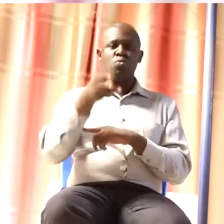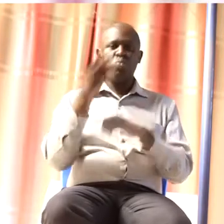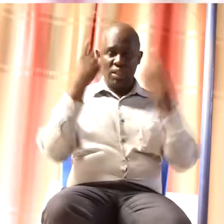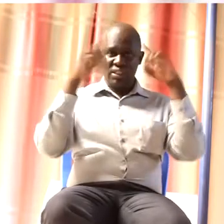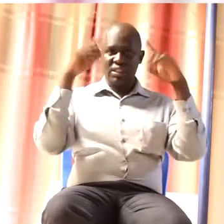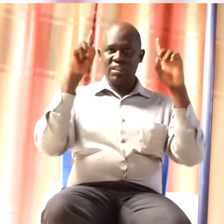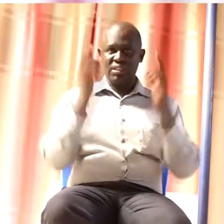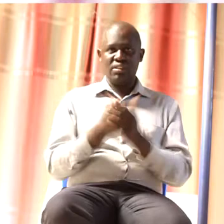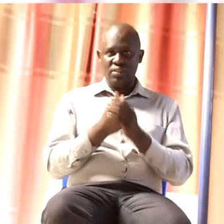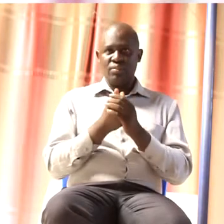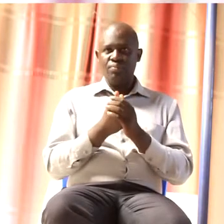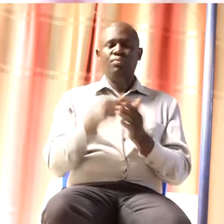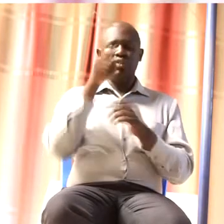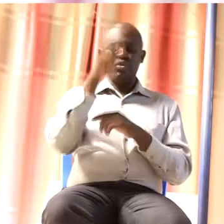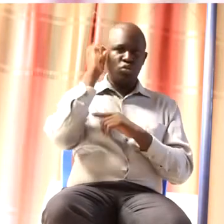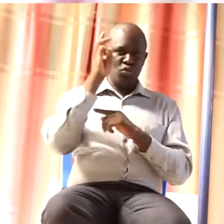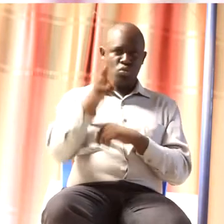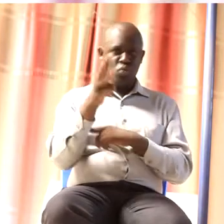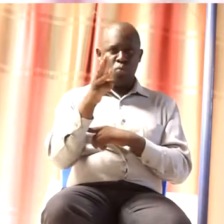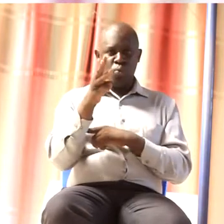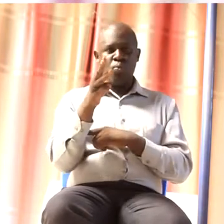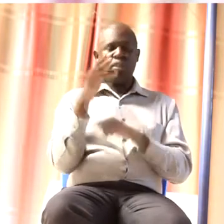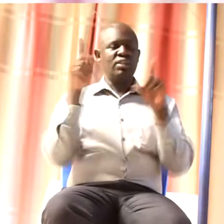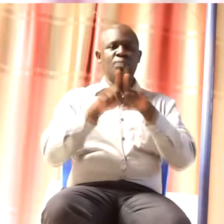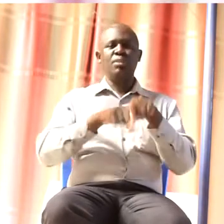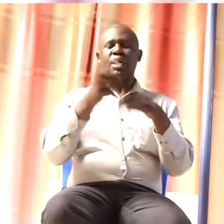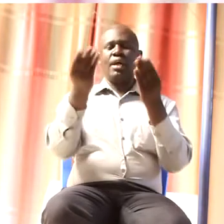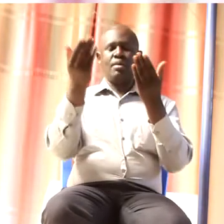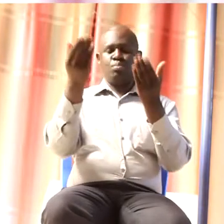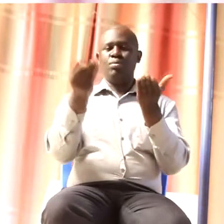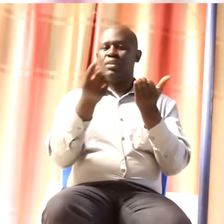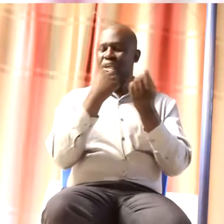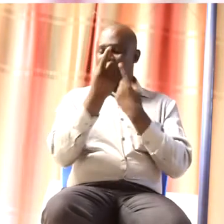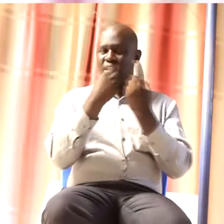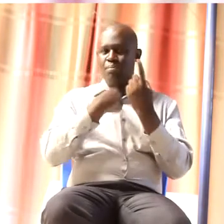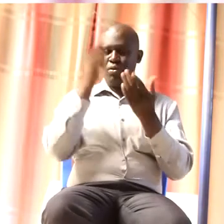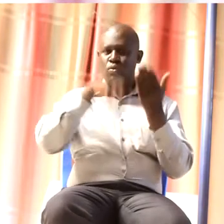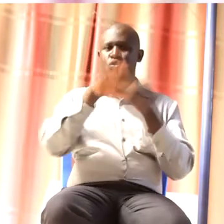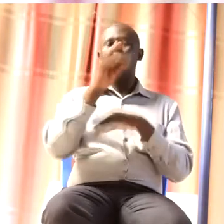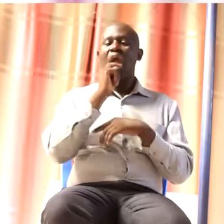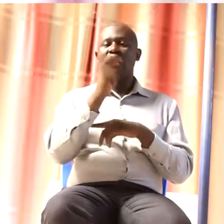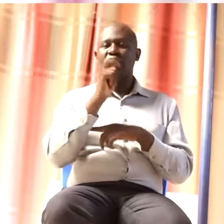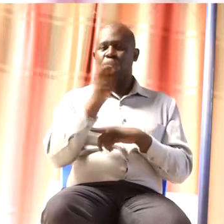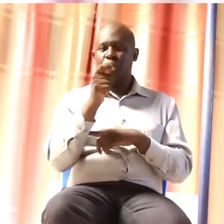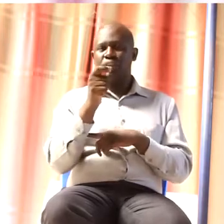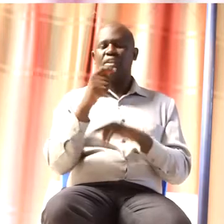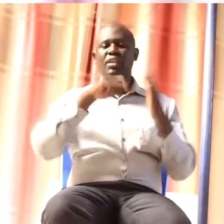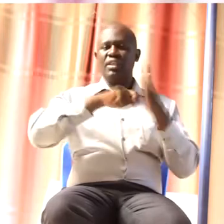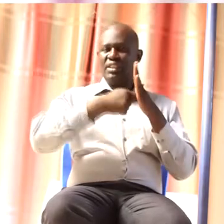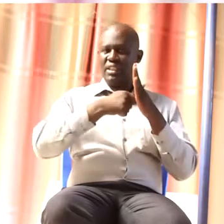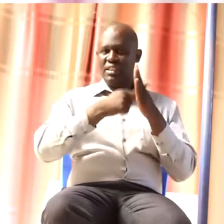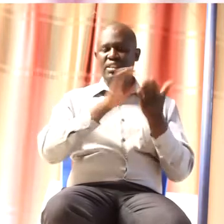nets deeper and you will bear with me a testimony. In the name of Jesus. Hallelujah. Genesis chapter